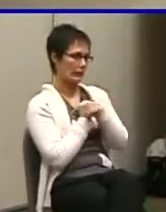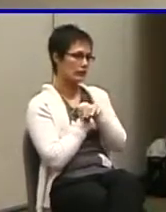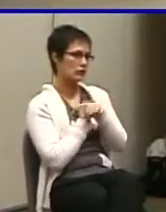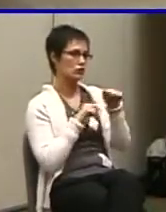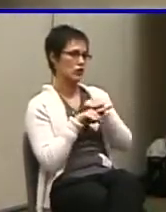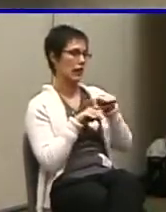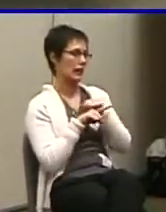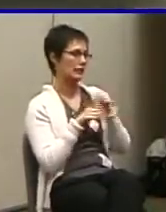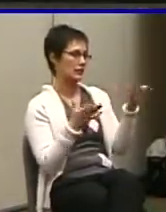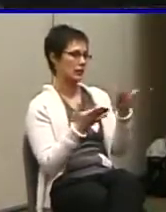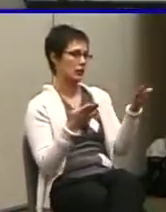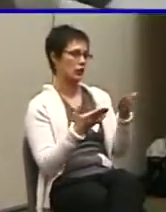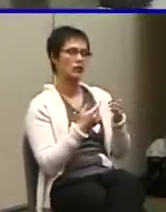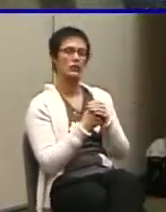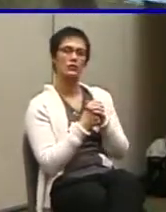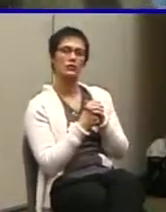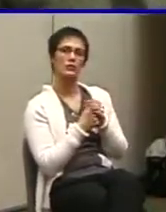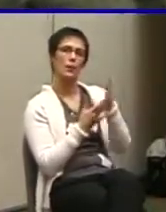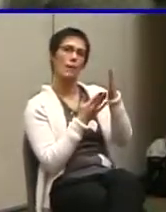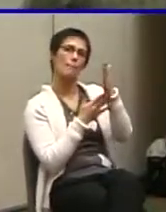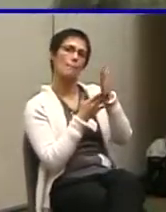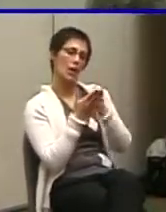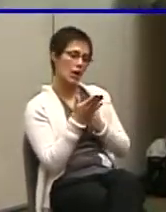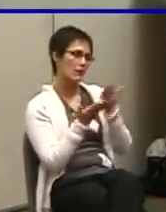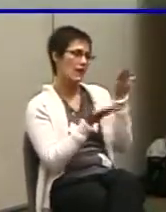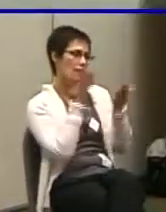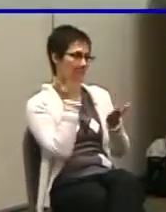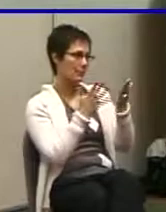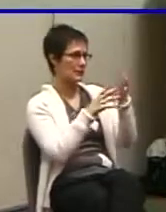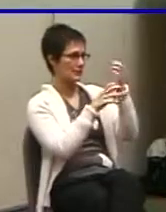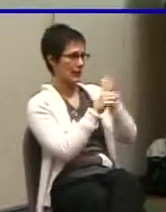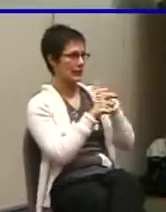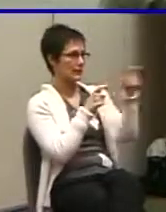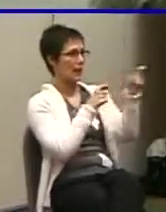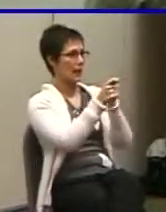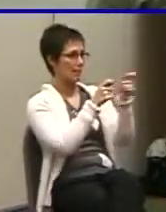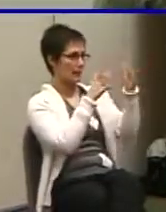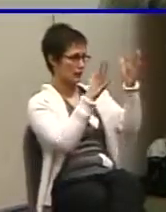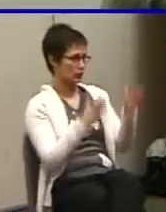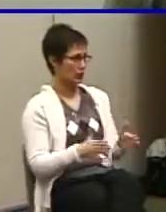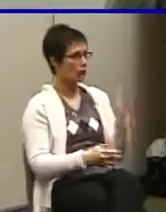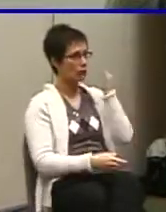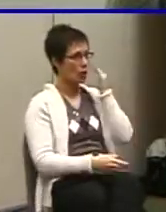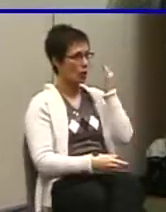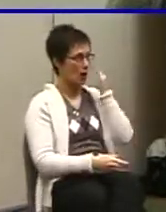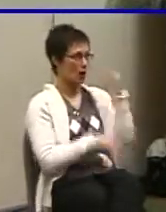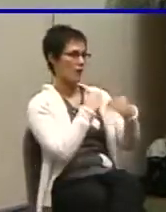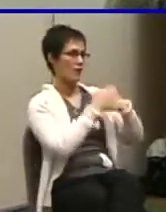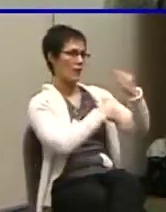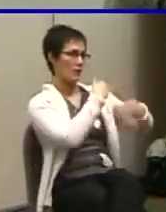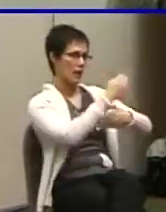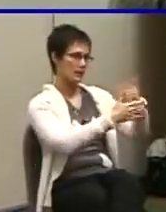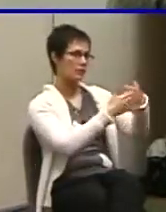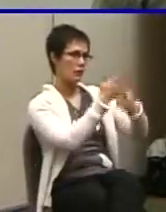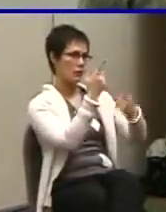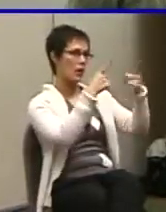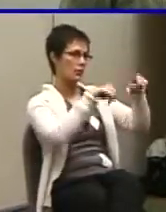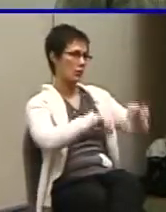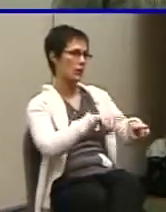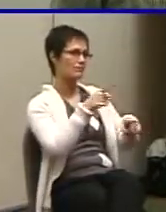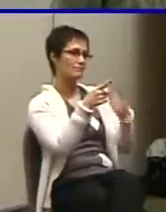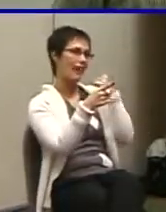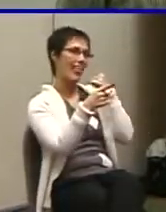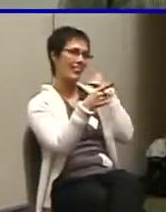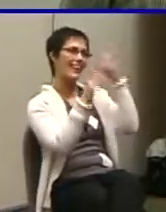right. So part of it may be getting some administrators aware of the process in terms of what's going on. I think it's all about